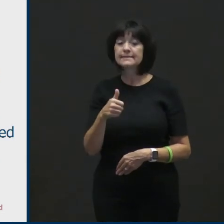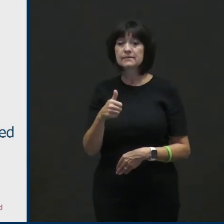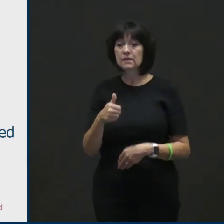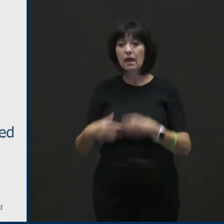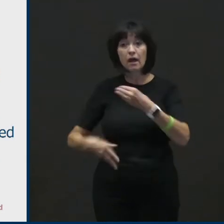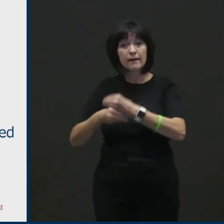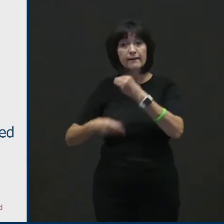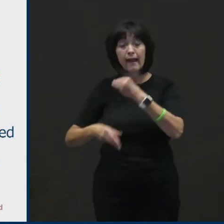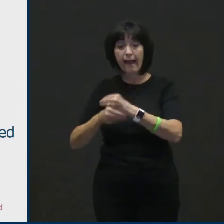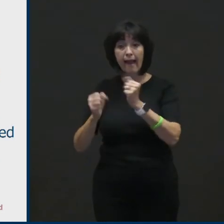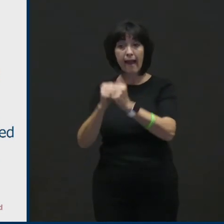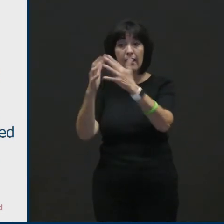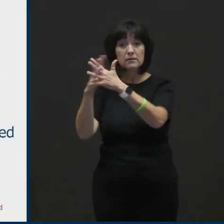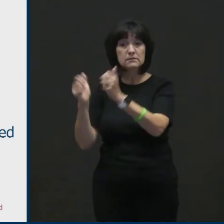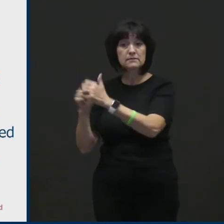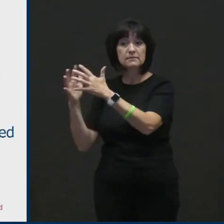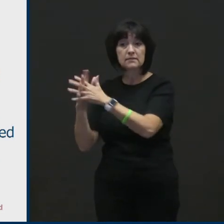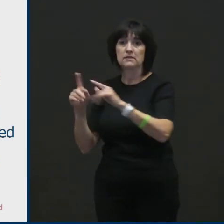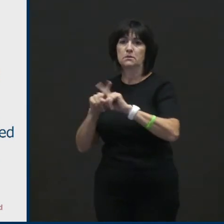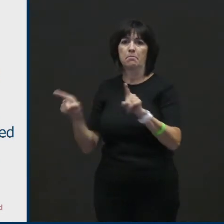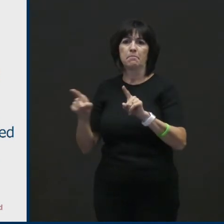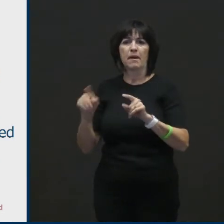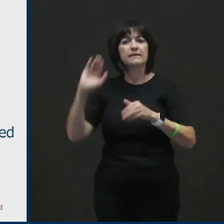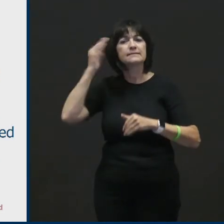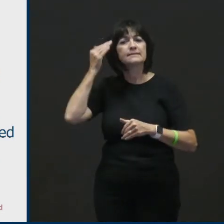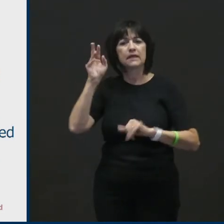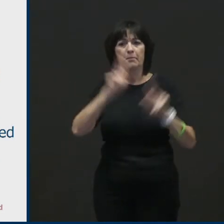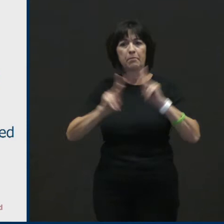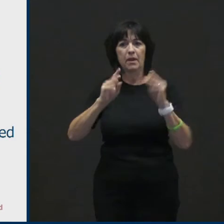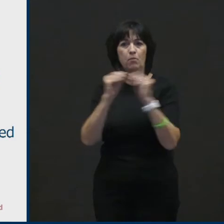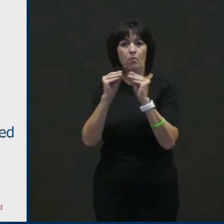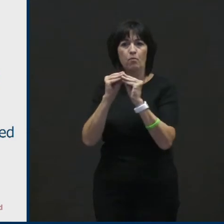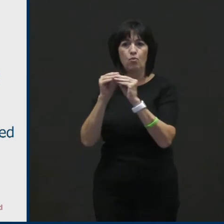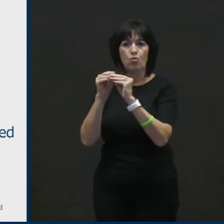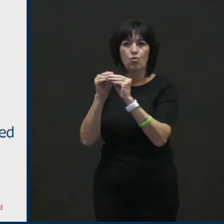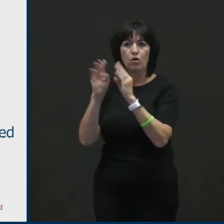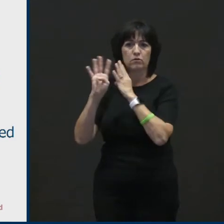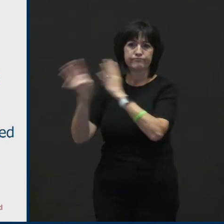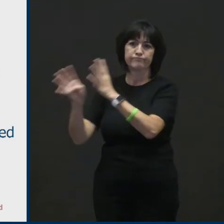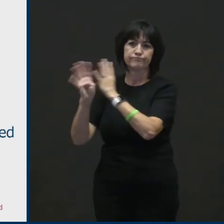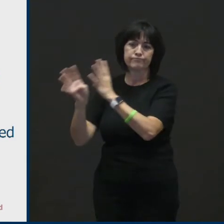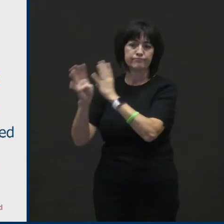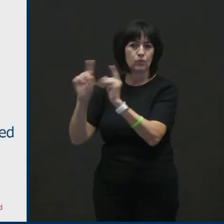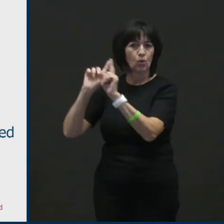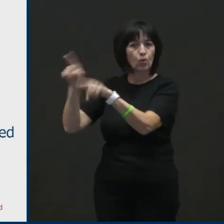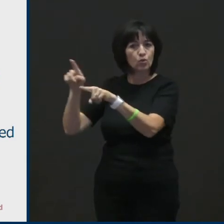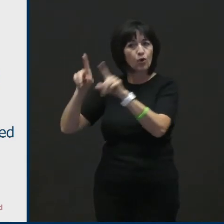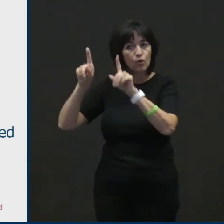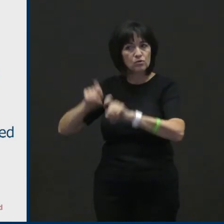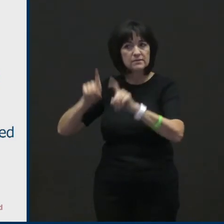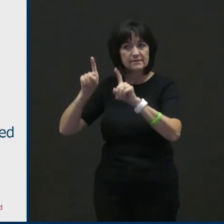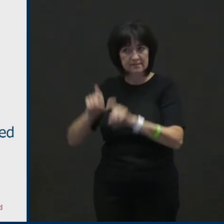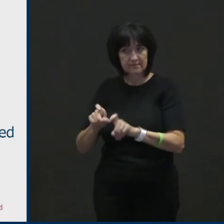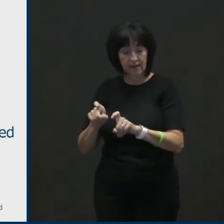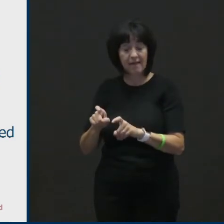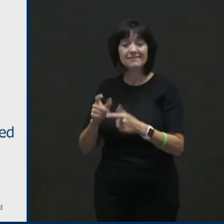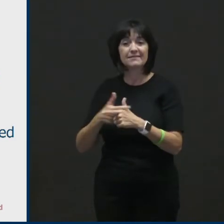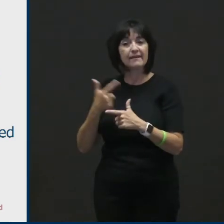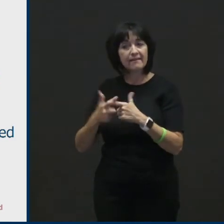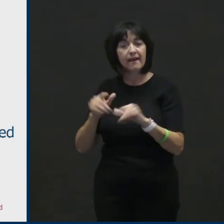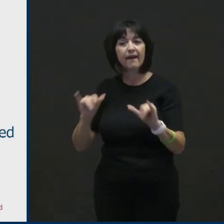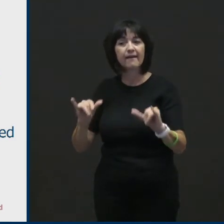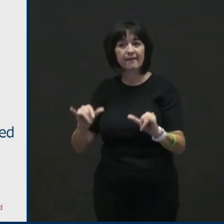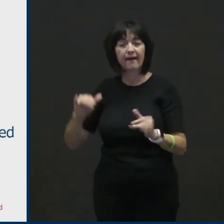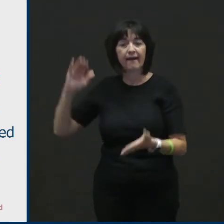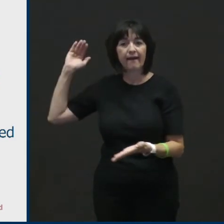outpouring of attendance from the public. So we have seen a little bit of that kind of go south in August. We're currently